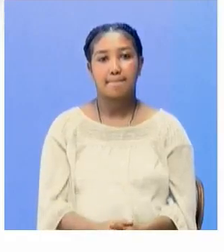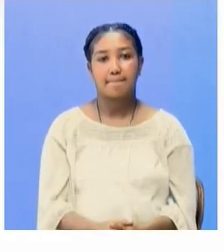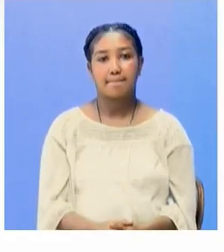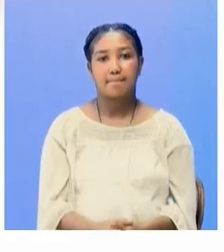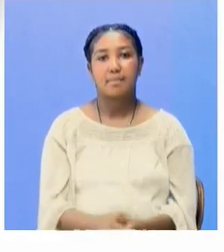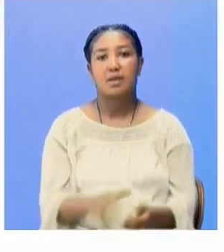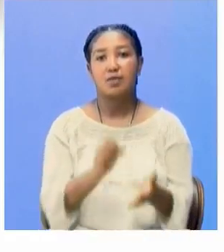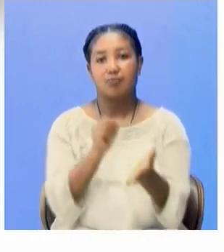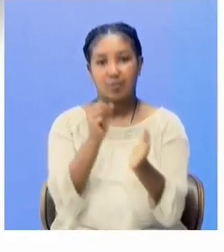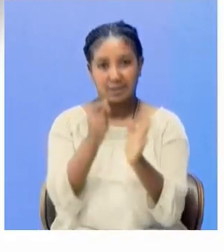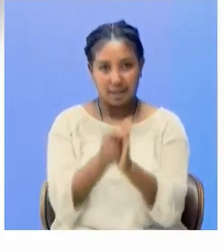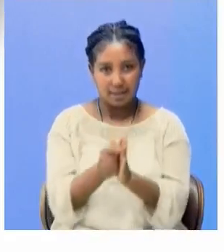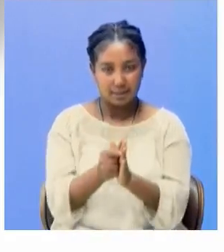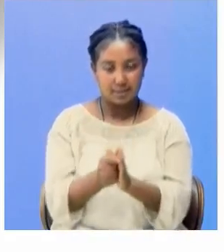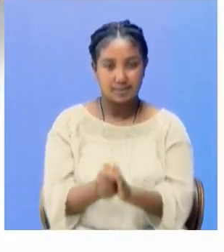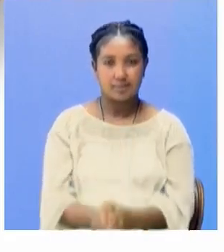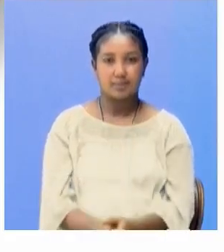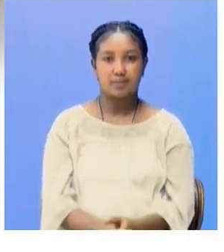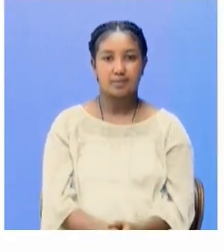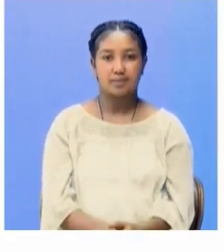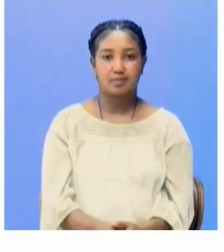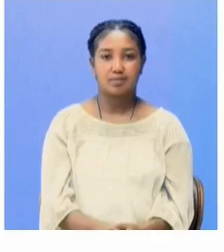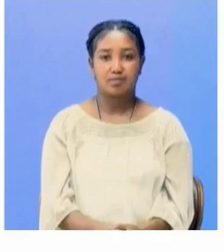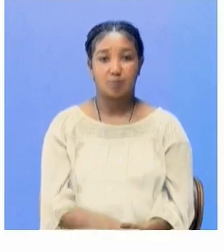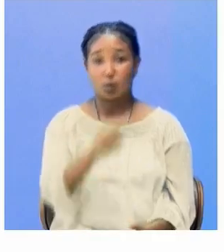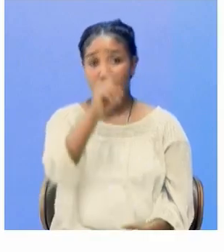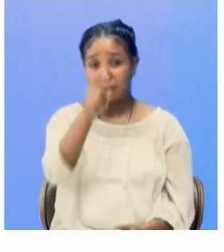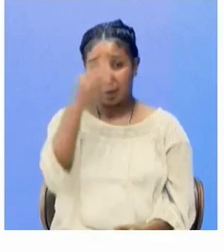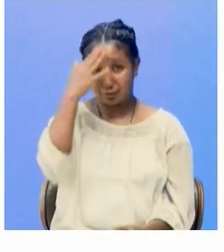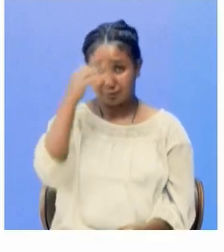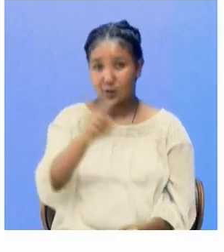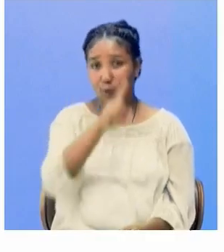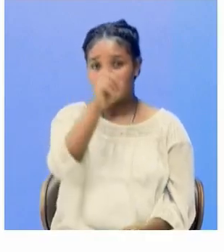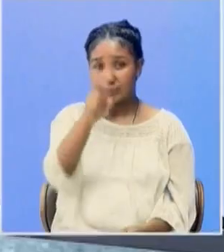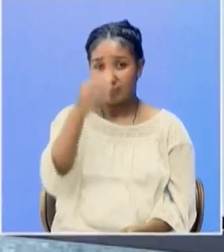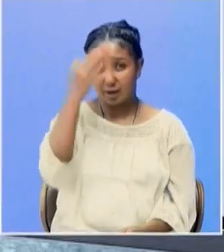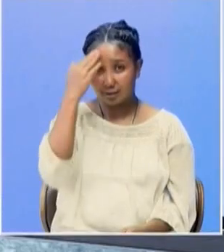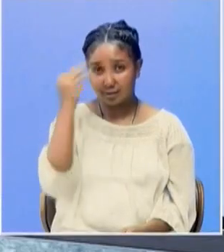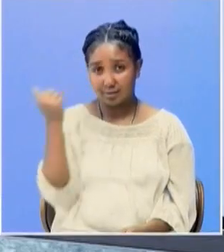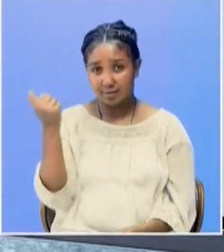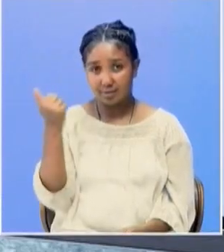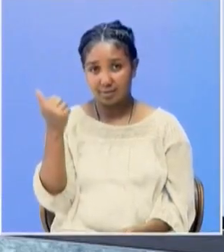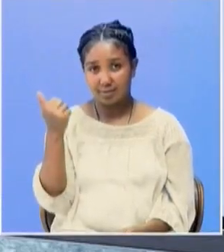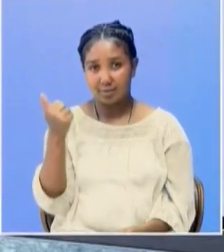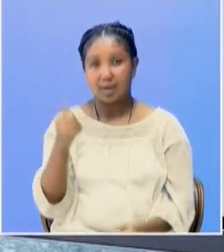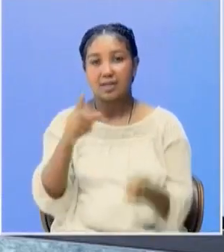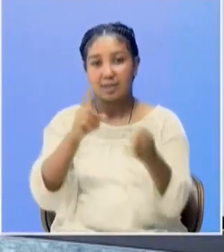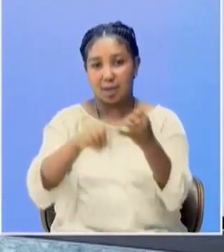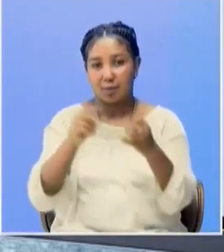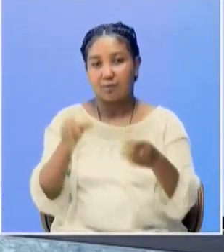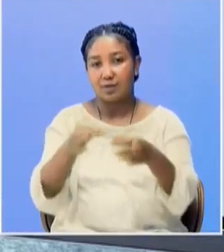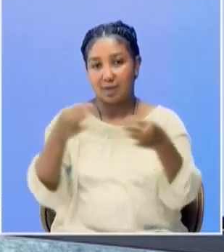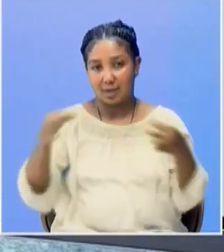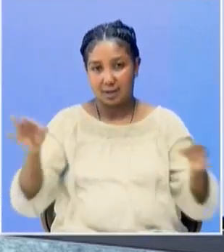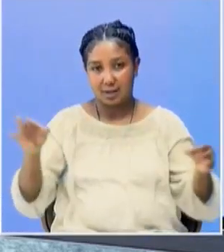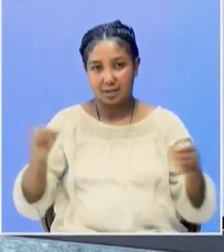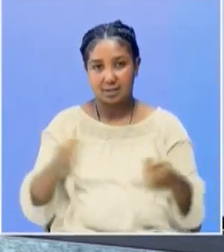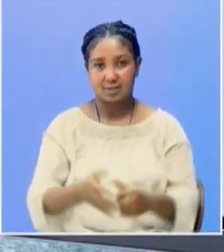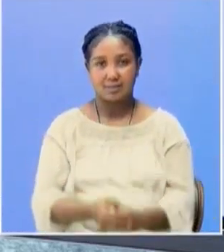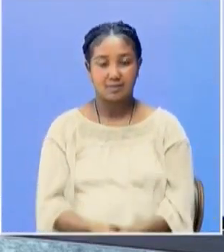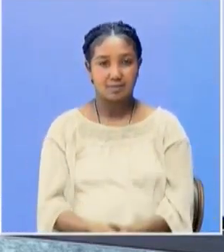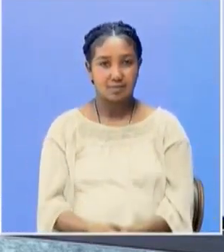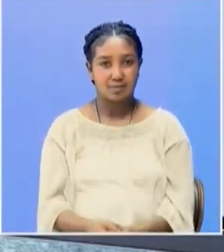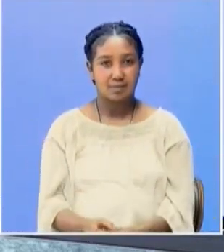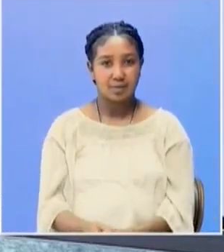For example, here, question mark, you know that this one, question mark, at the end of the sentence, at the end,